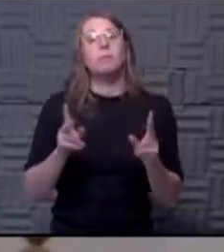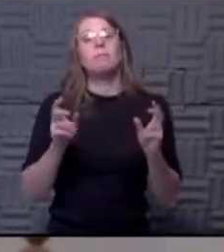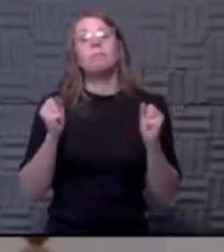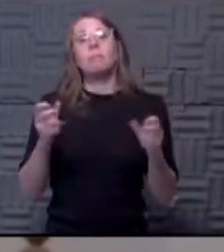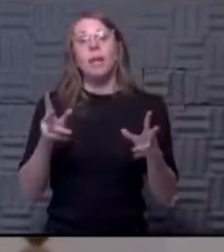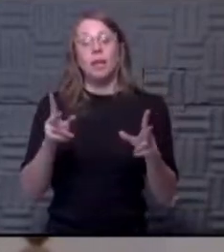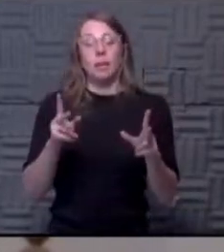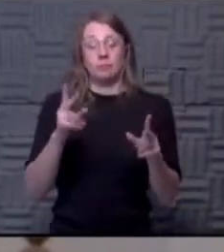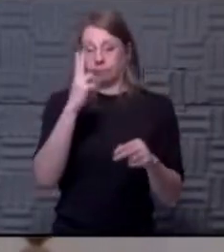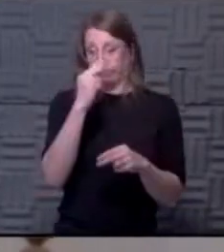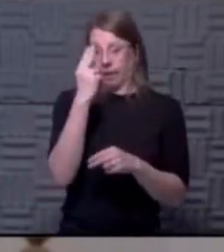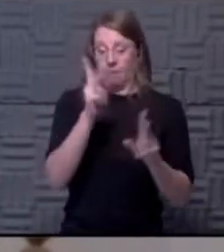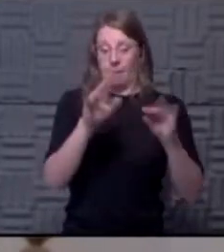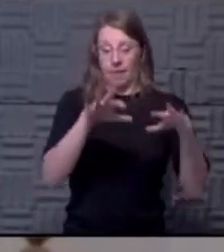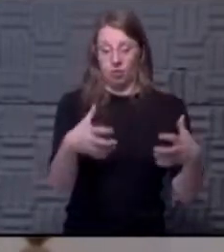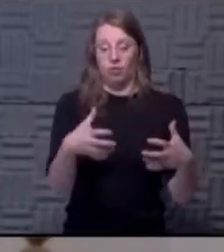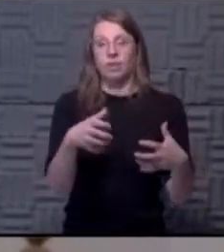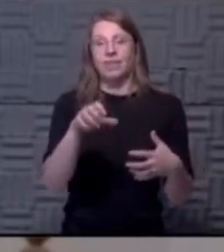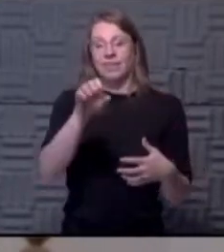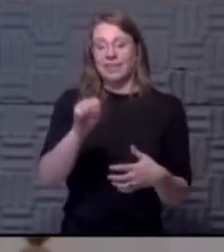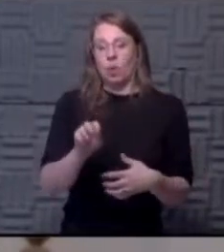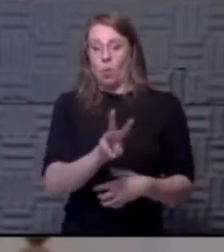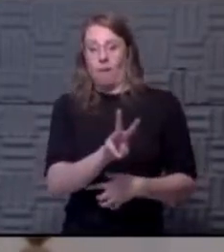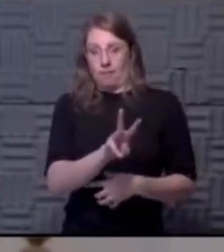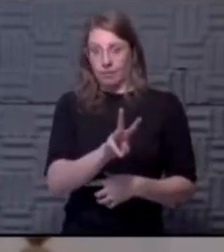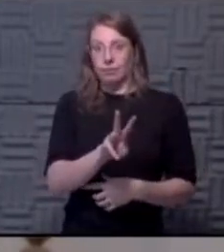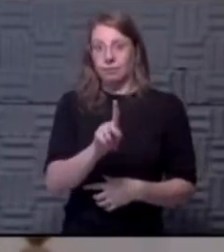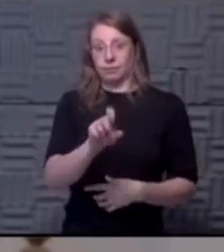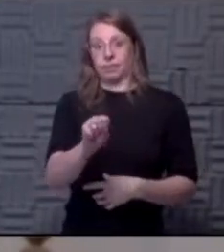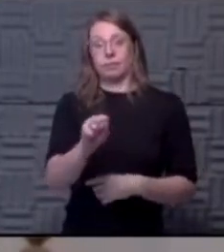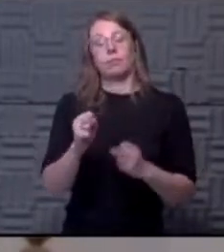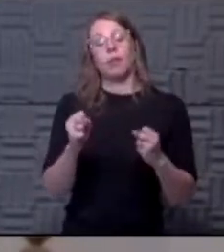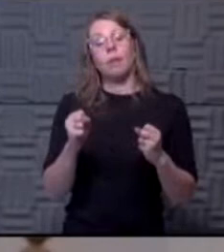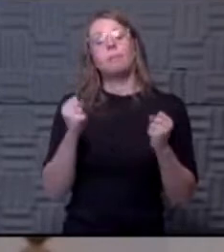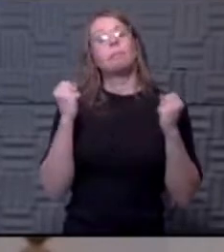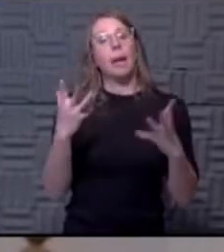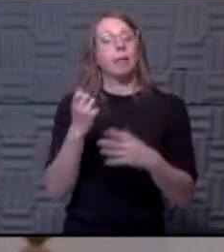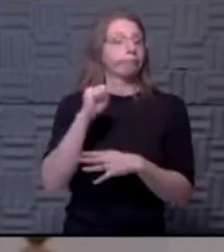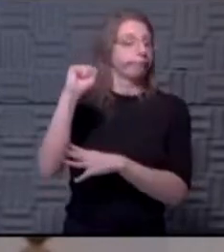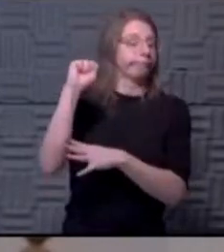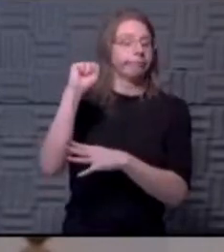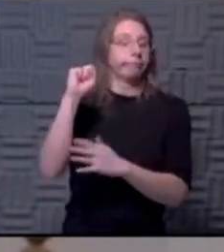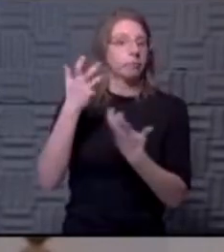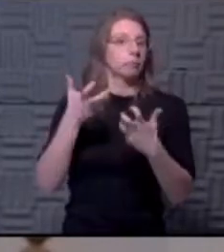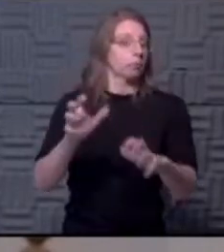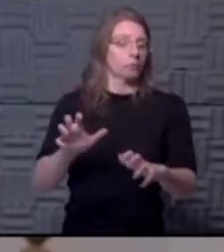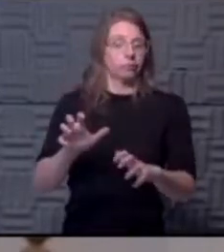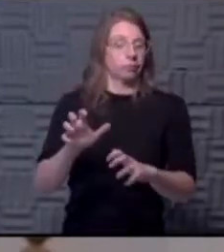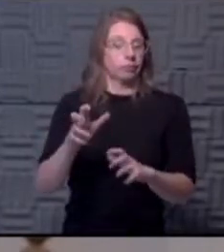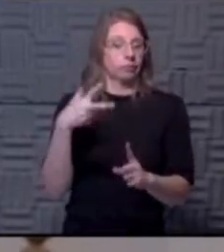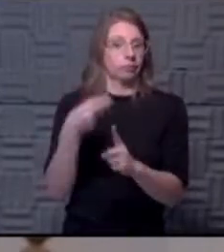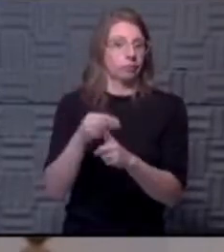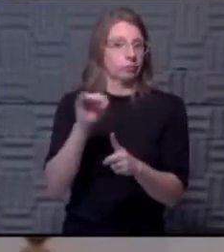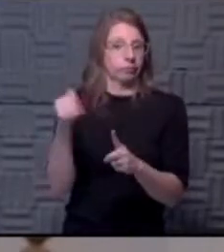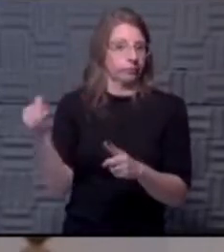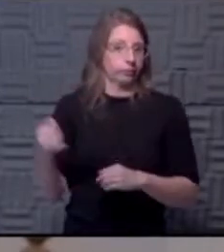certain communities, particularly out in Southwest Kansas, there's been a high amount of refusal of the Johnson & Johnson product on that basis